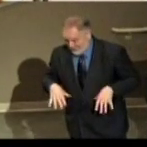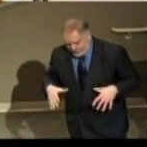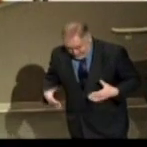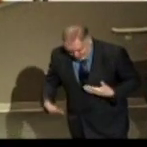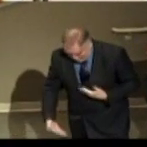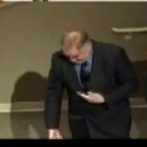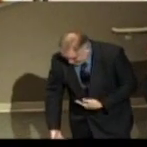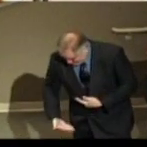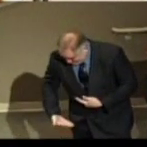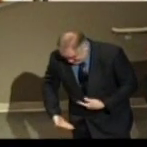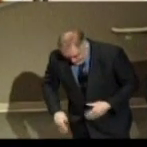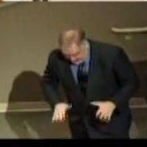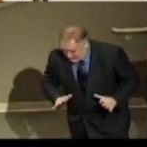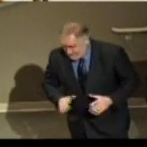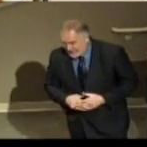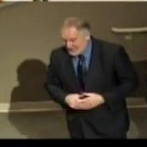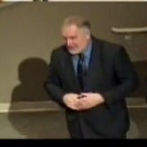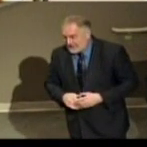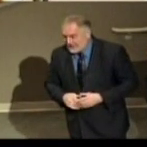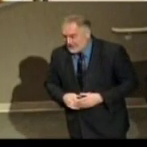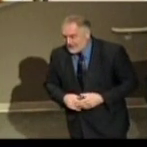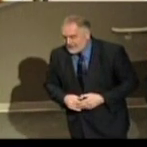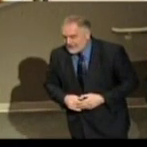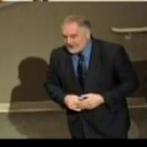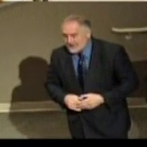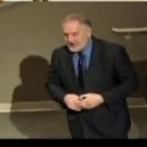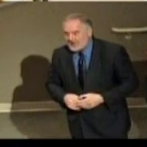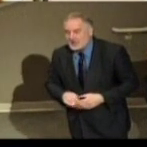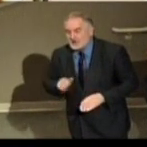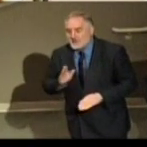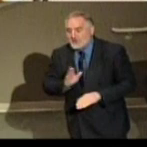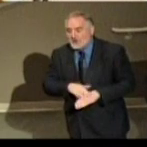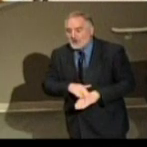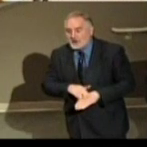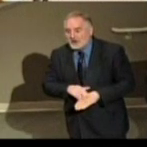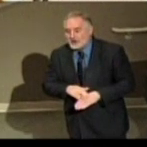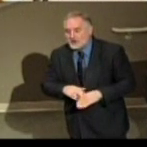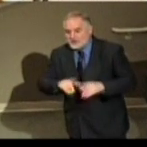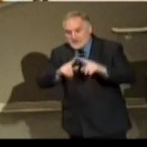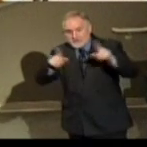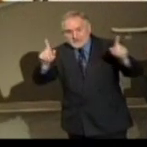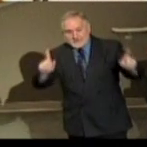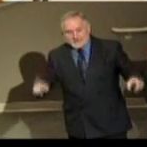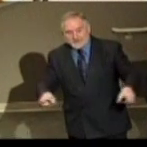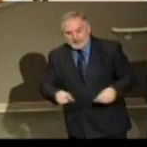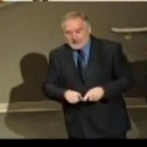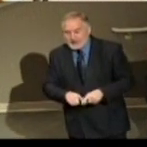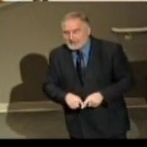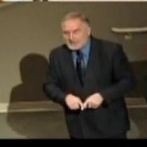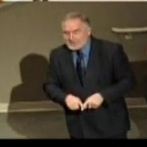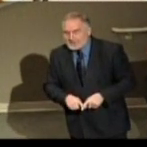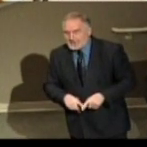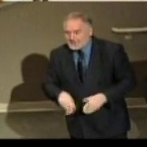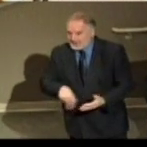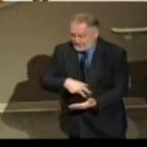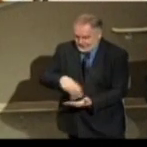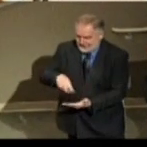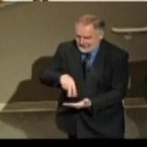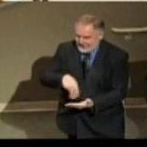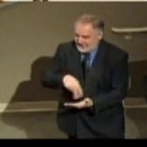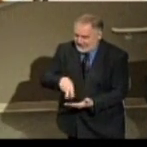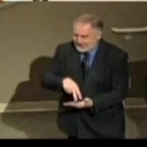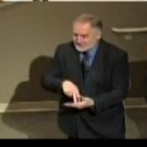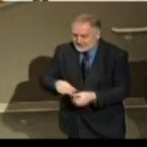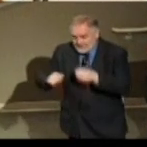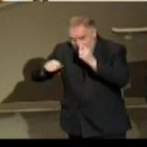they're dressed seductively. And they were on the screen writhing, and the cameras were trying to take